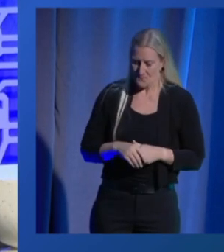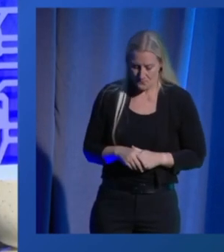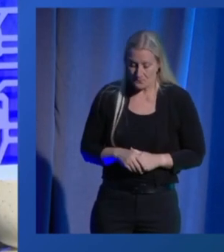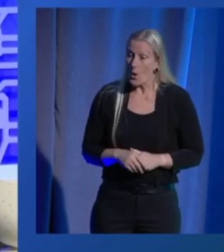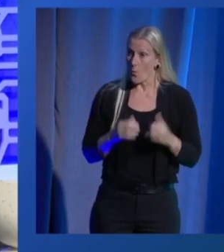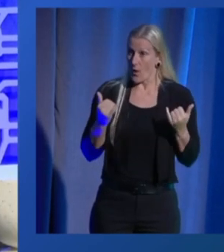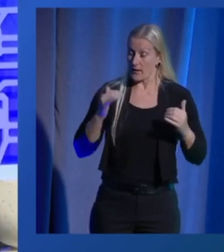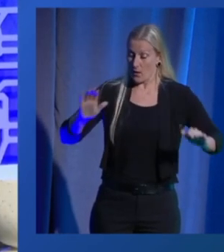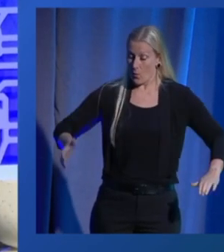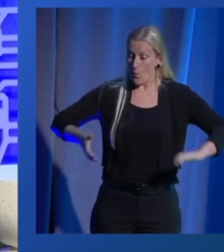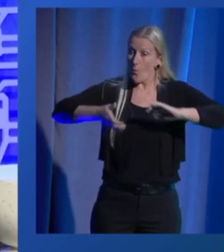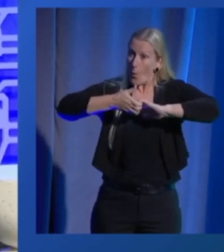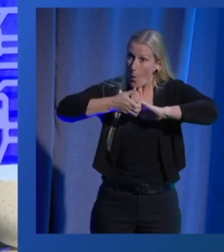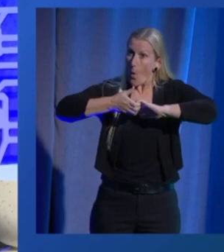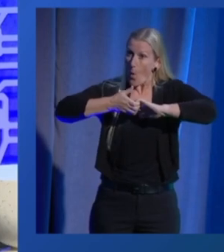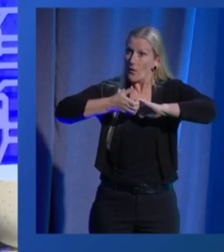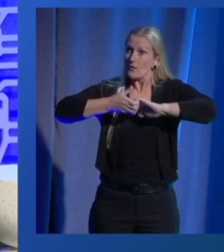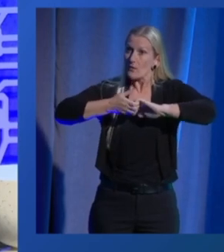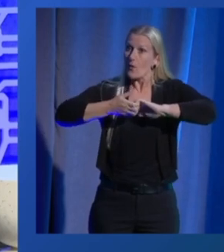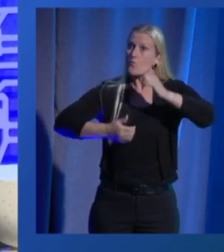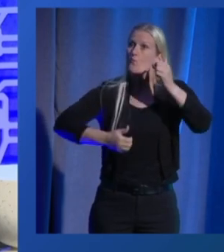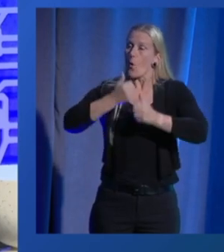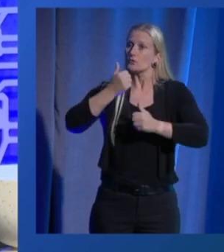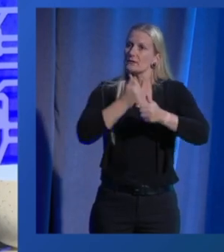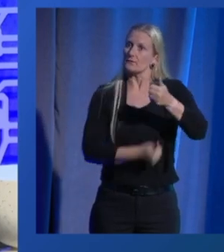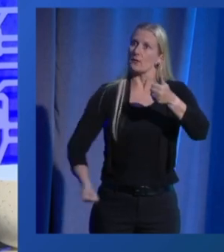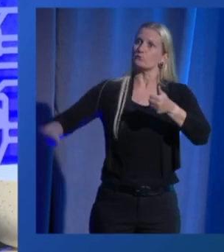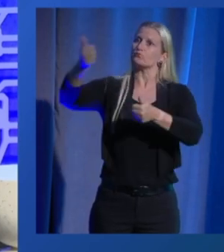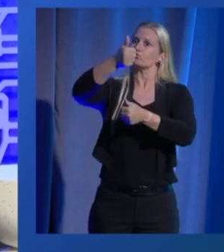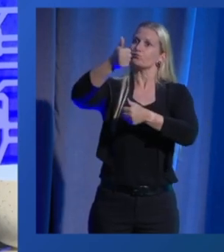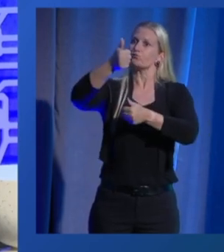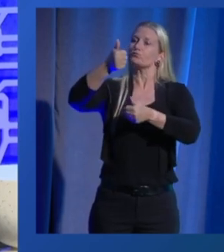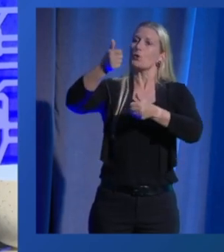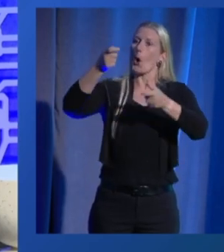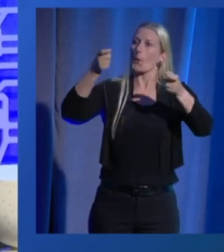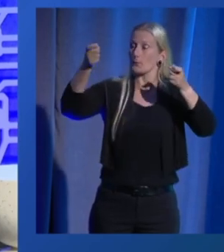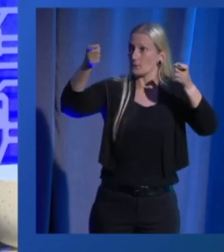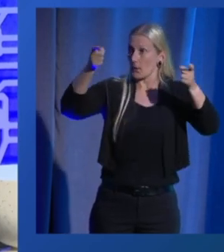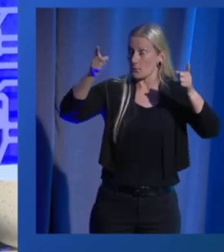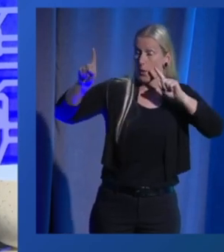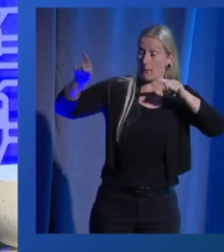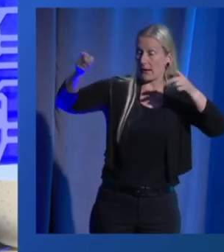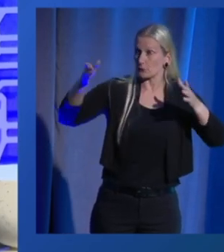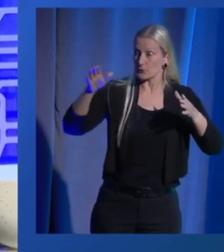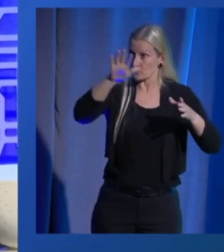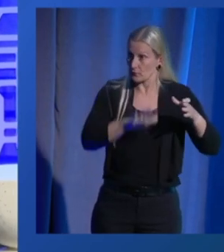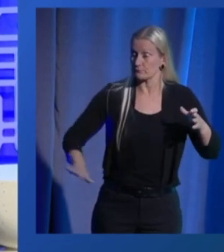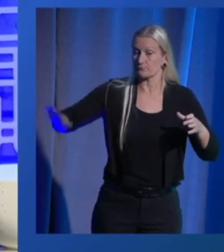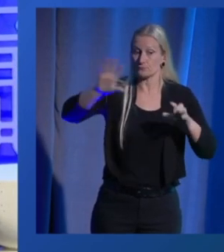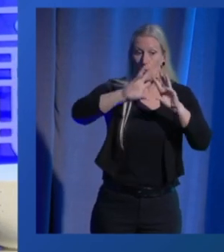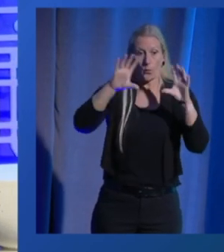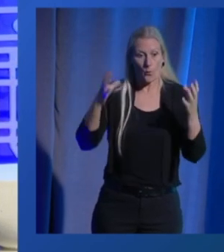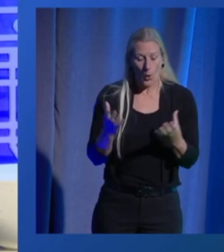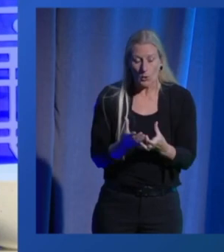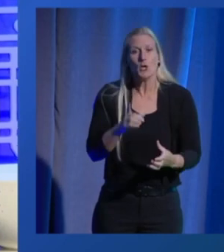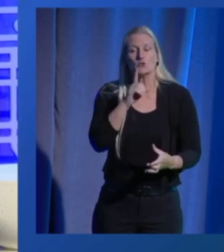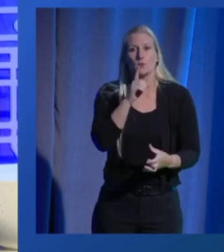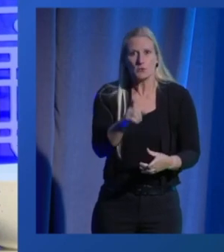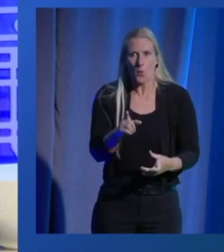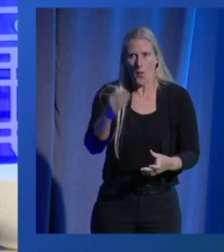combat commanders to ensure that we're getting the Cav Ai and ml pieces into their hands to be able to ensure that battle space